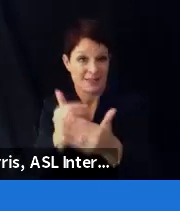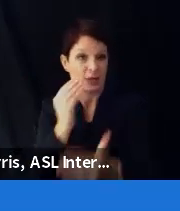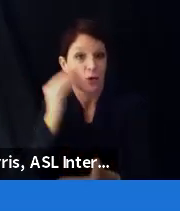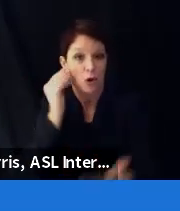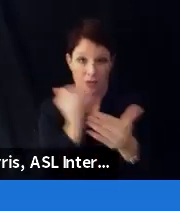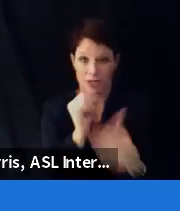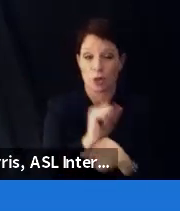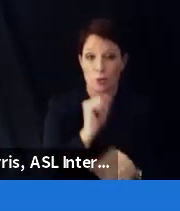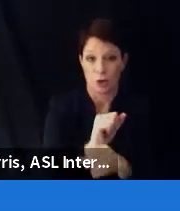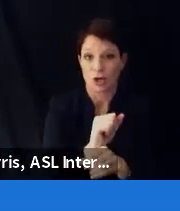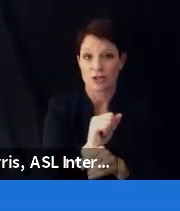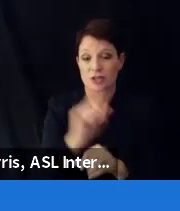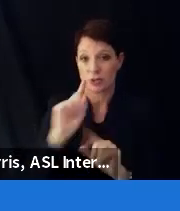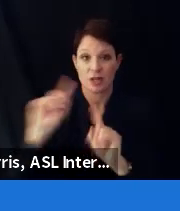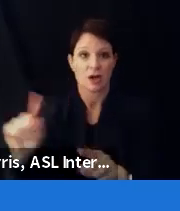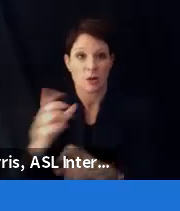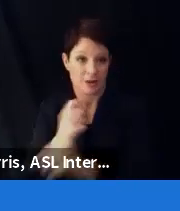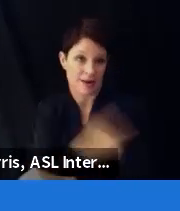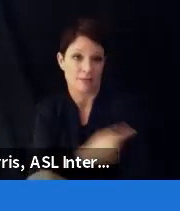make sure that you're able to get the vaccine.